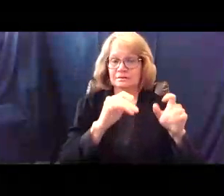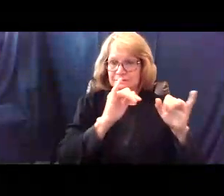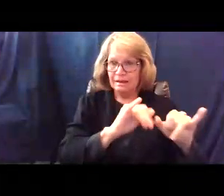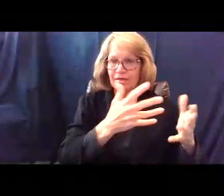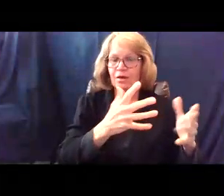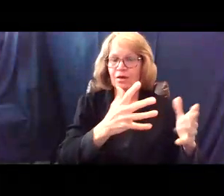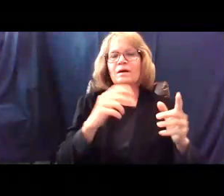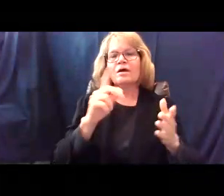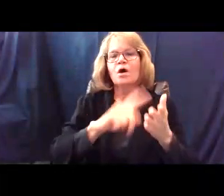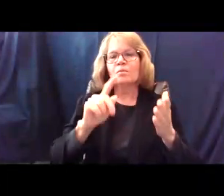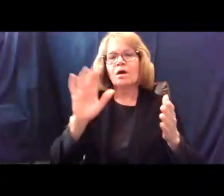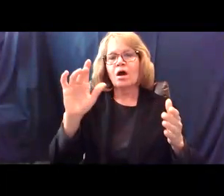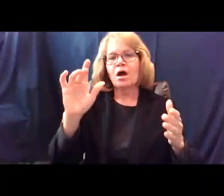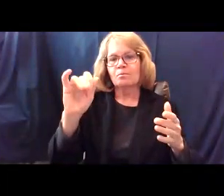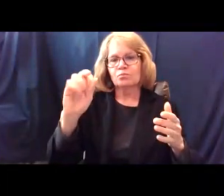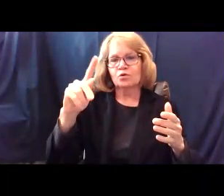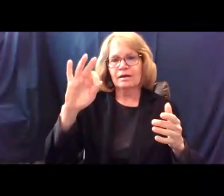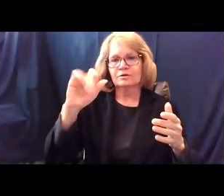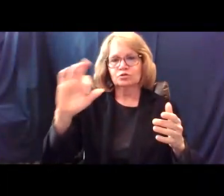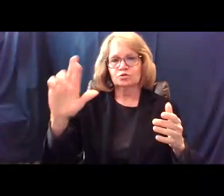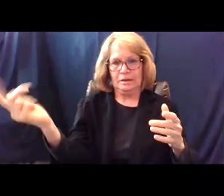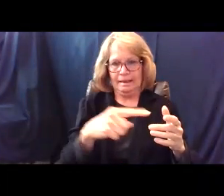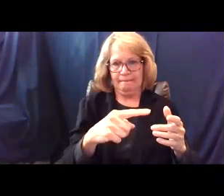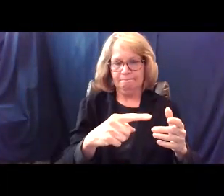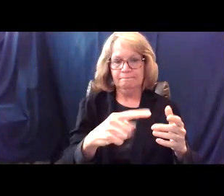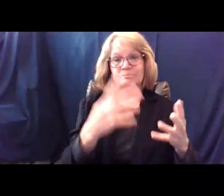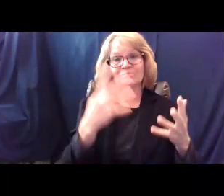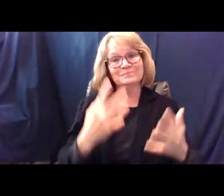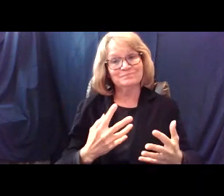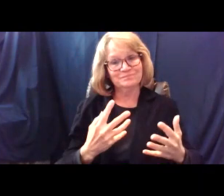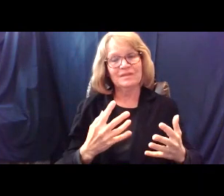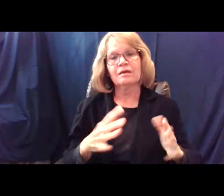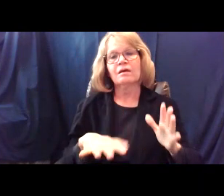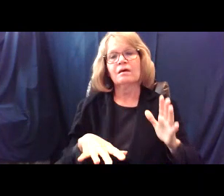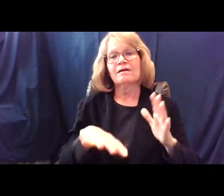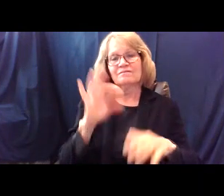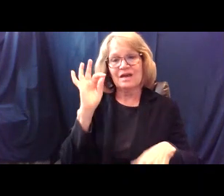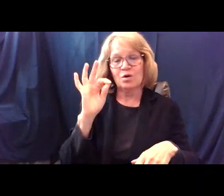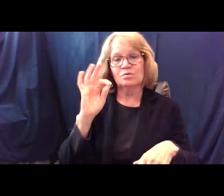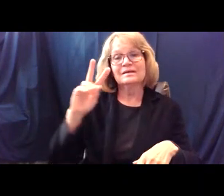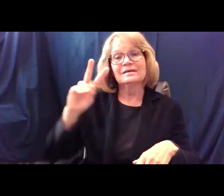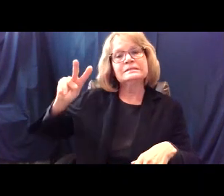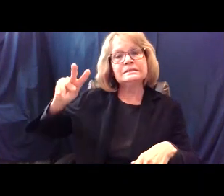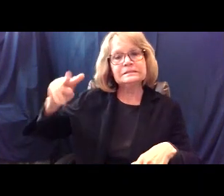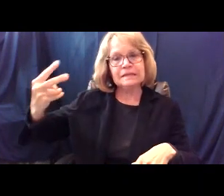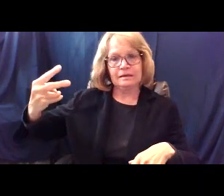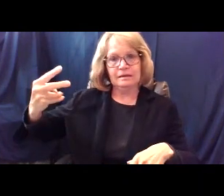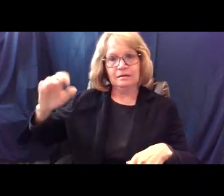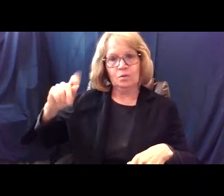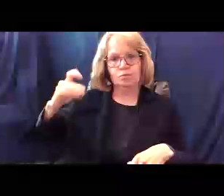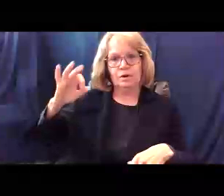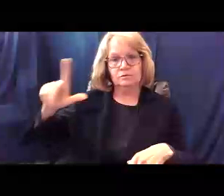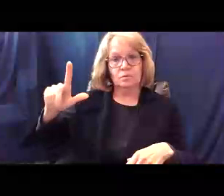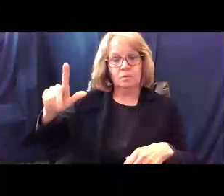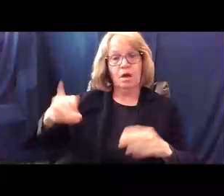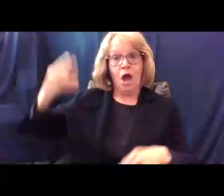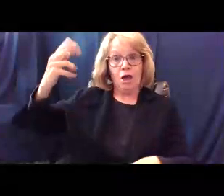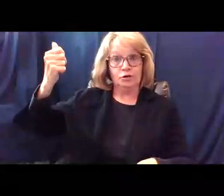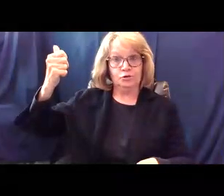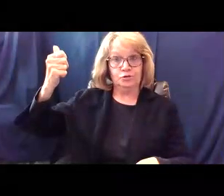And unfortunately, in many cases, they found that the second appraisal was much higher when the